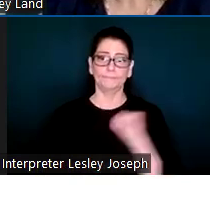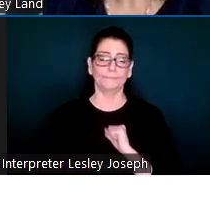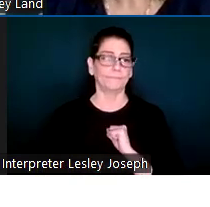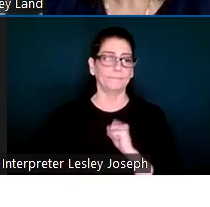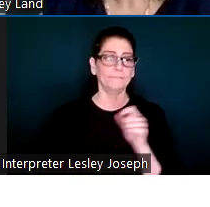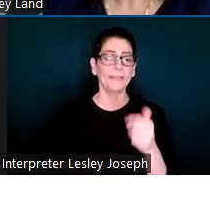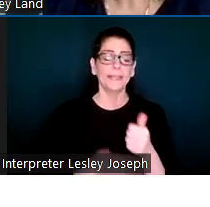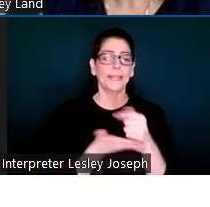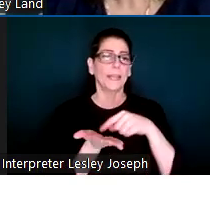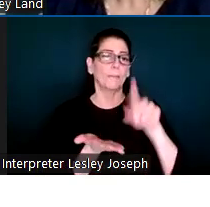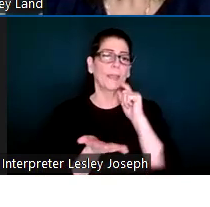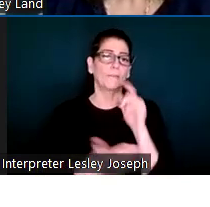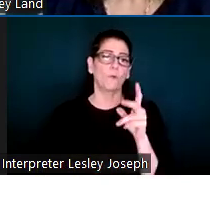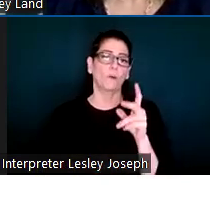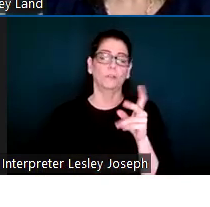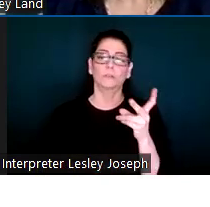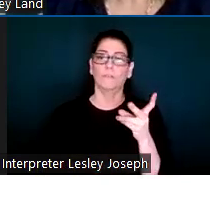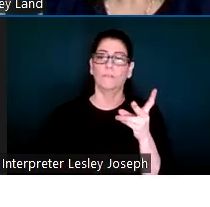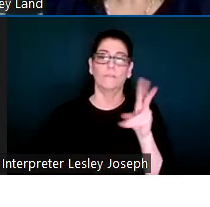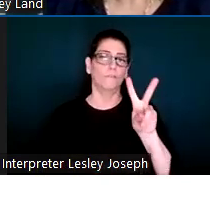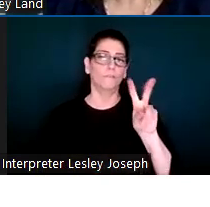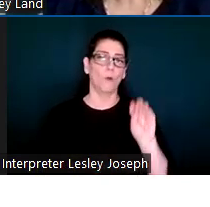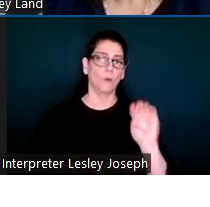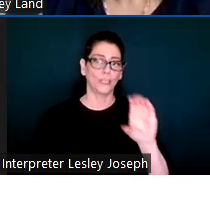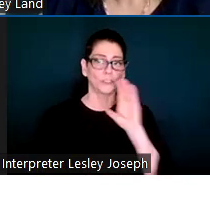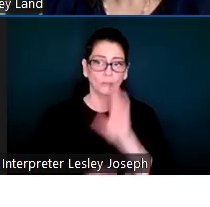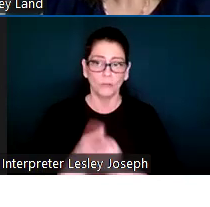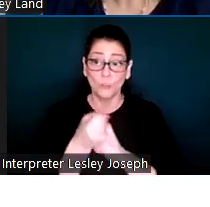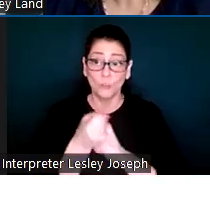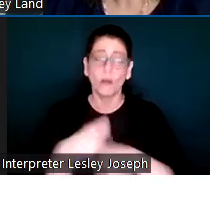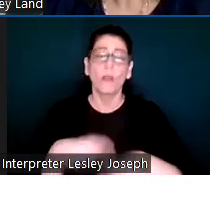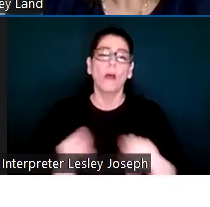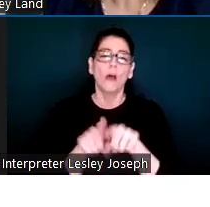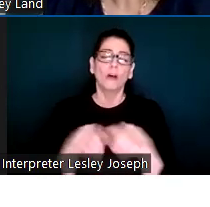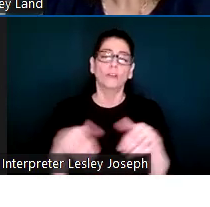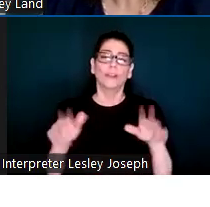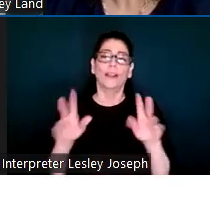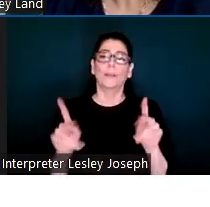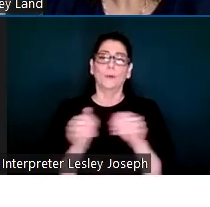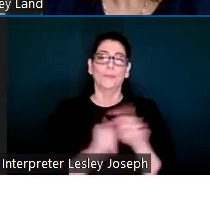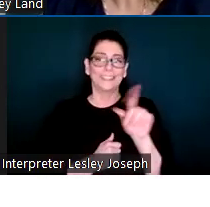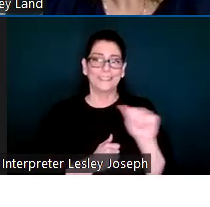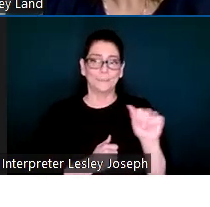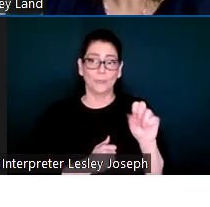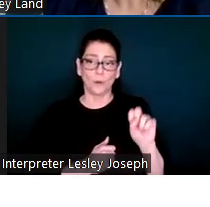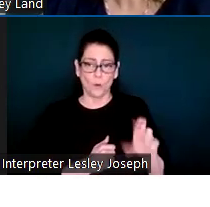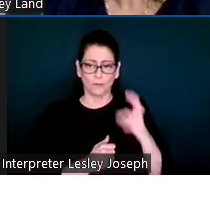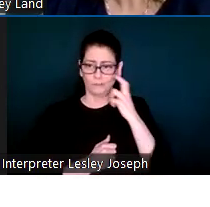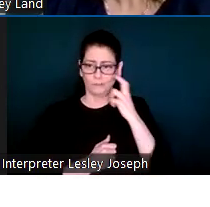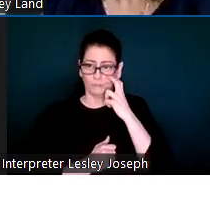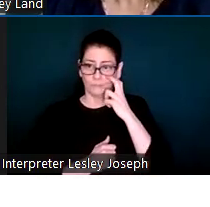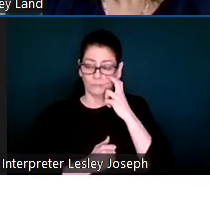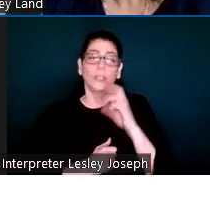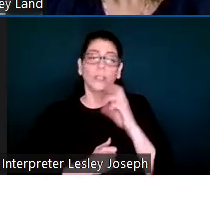for vocational supports. It also allows people with disabilities or blindness to set aside